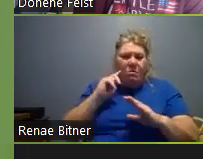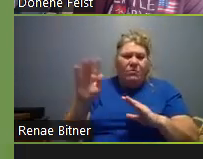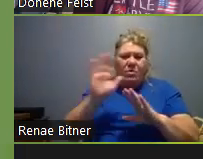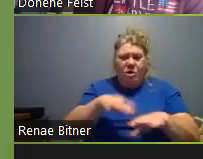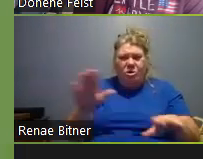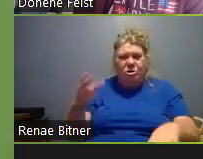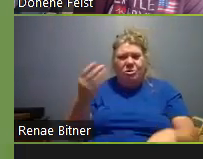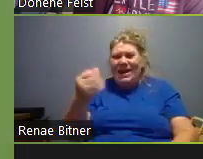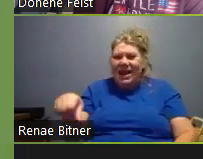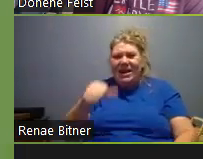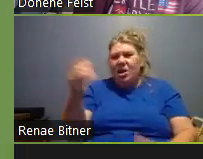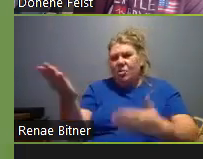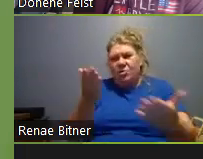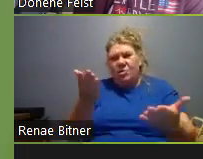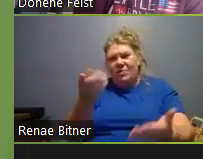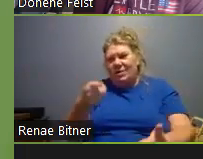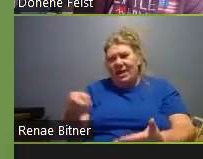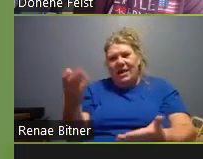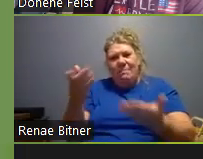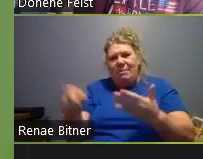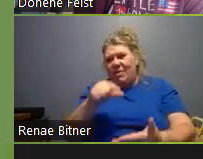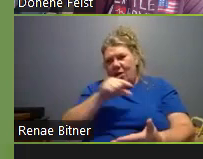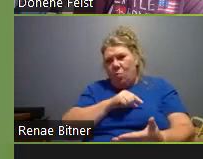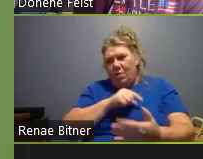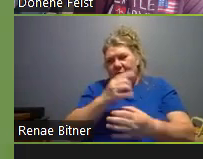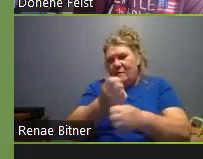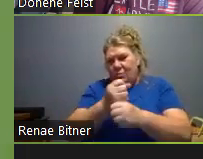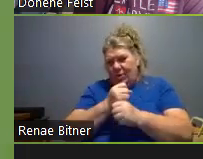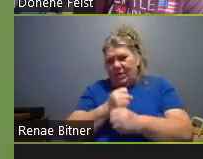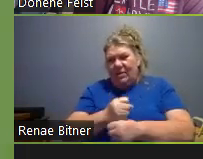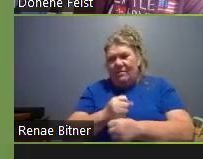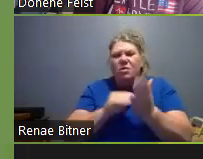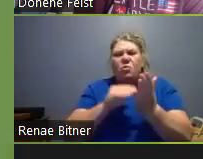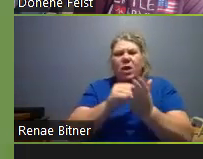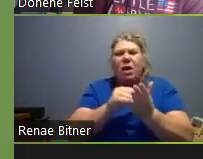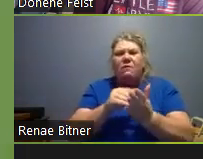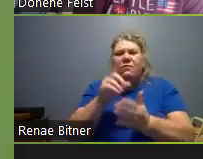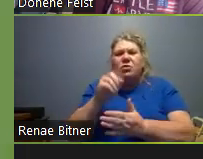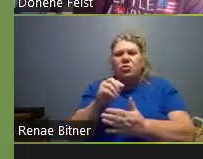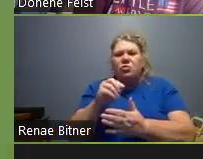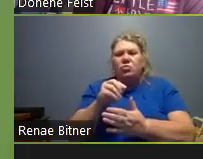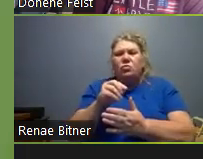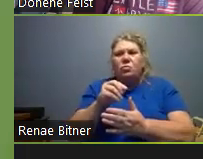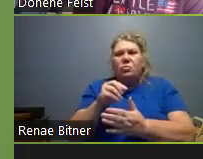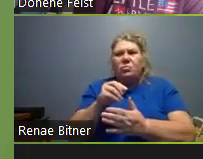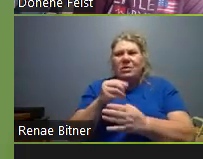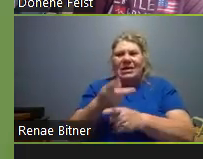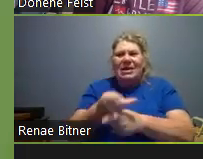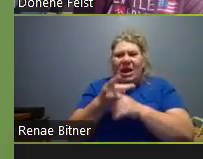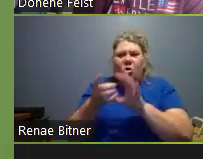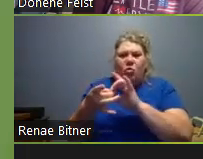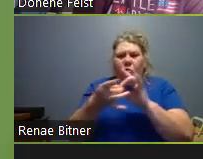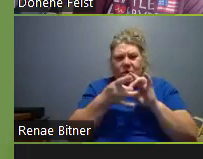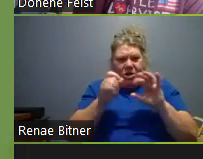other services that they may qualify for. So we oftentimes do a good bit of care coordination with the